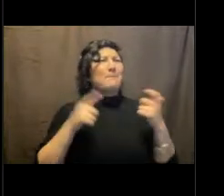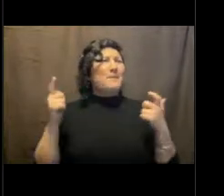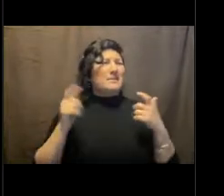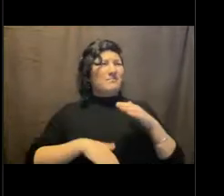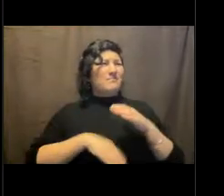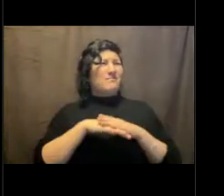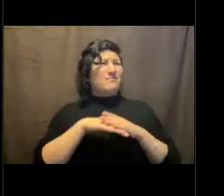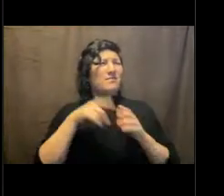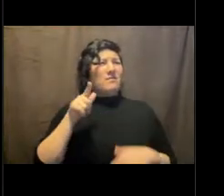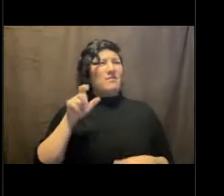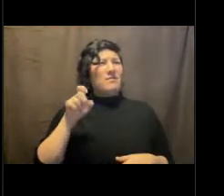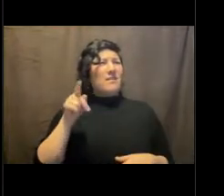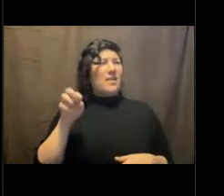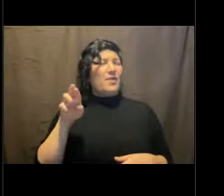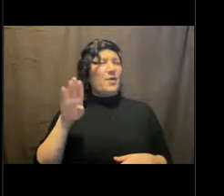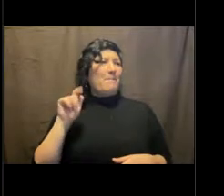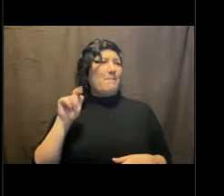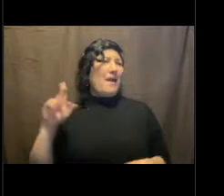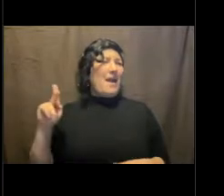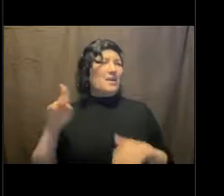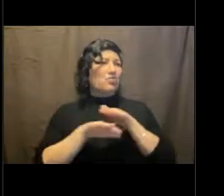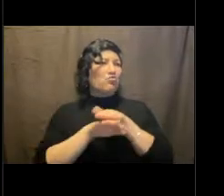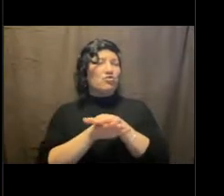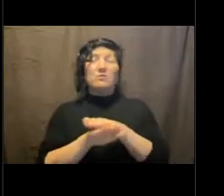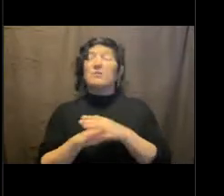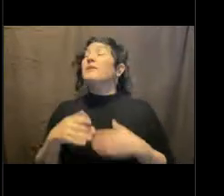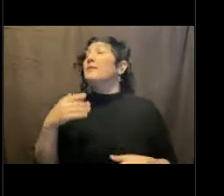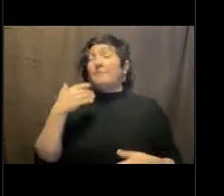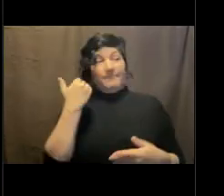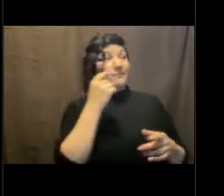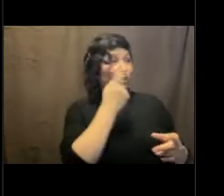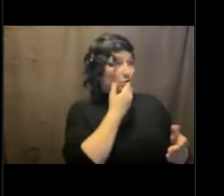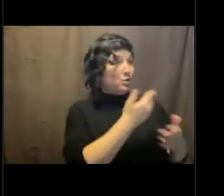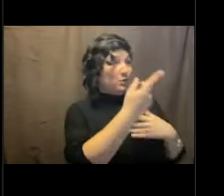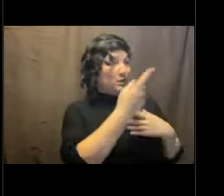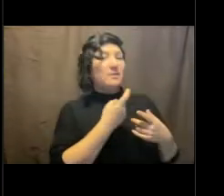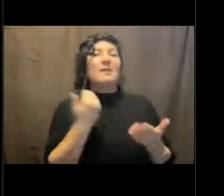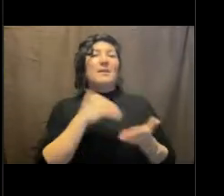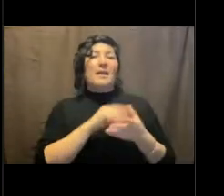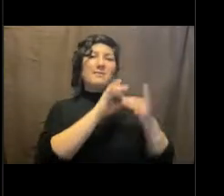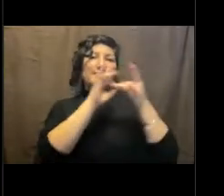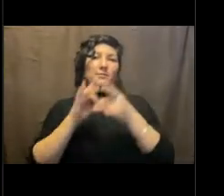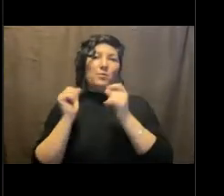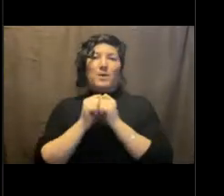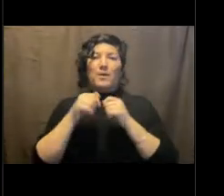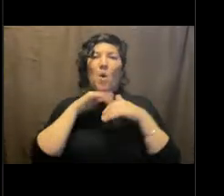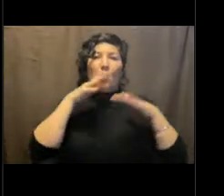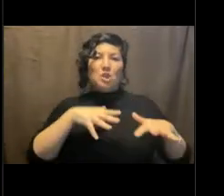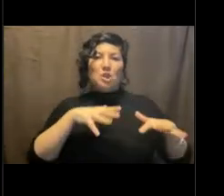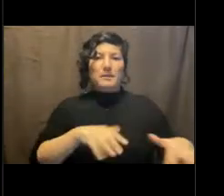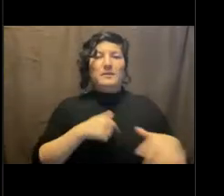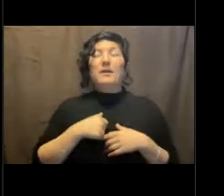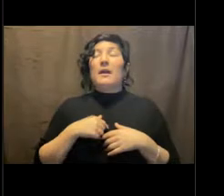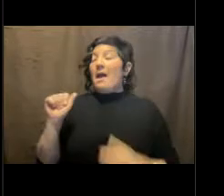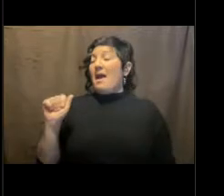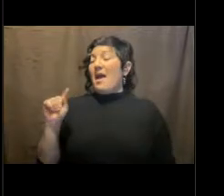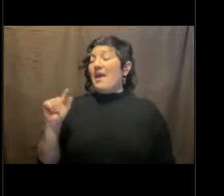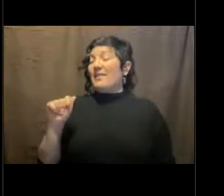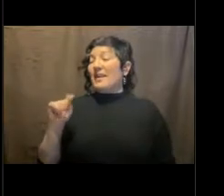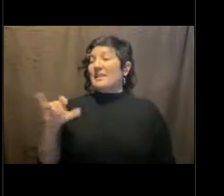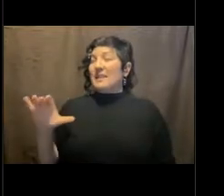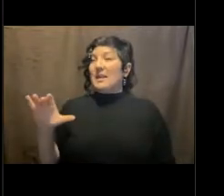Another good question. And again, it's also relative to the ocean. So it turns out that Atlantic leatherback turtles are bigger than Eastern Pacific leatherback